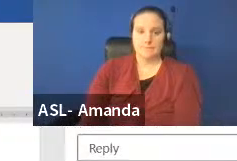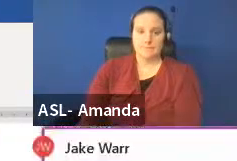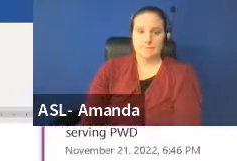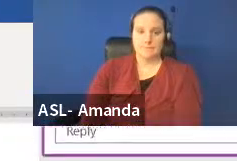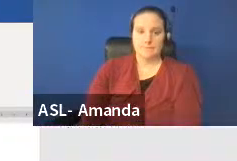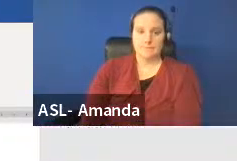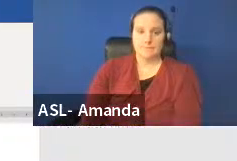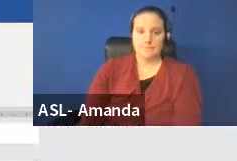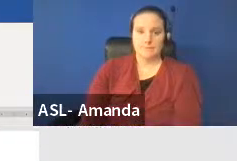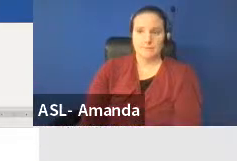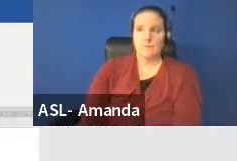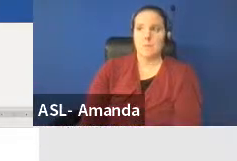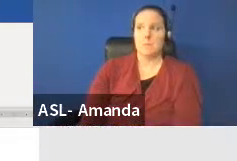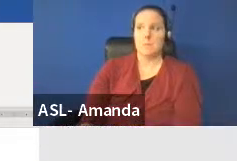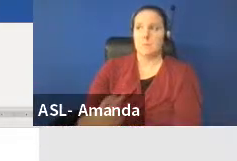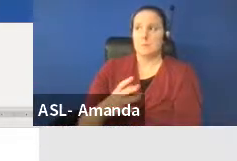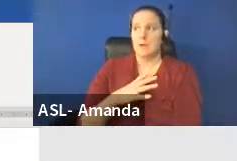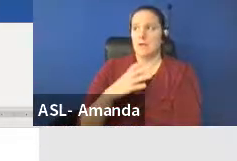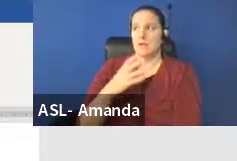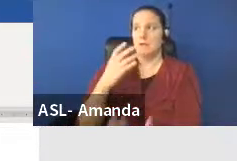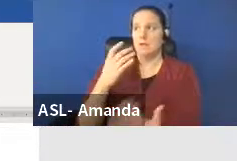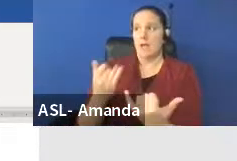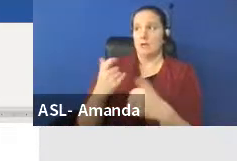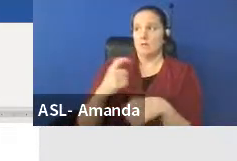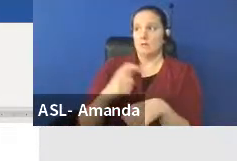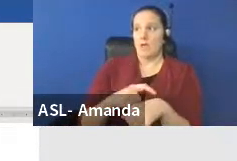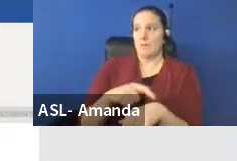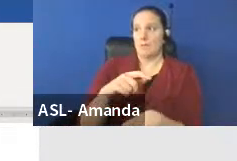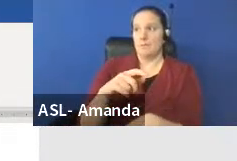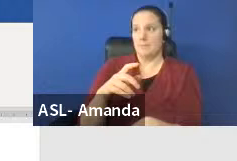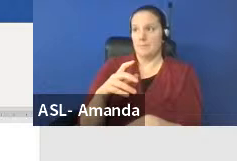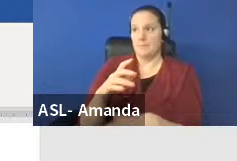All right. Well, I see we are at a